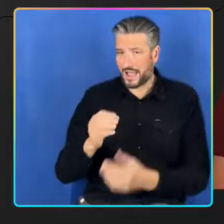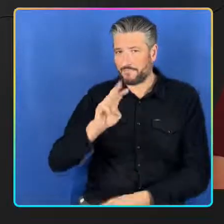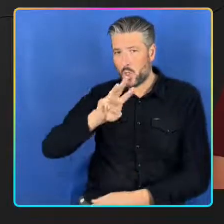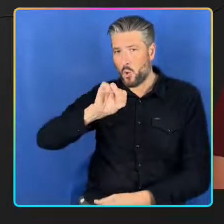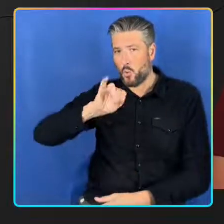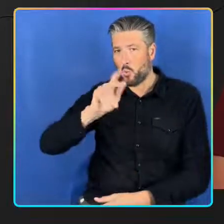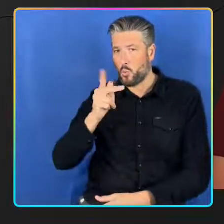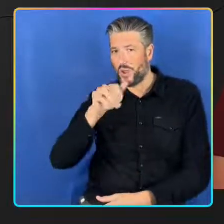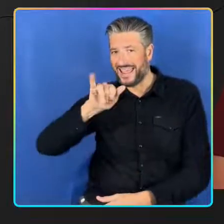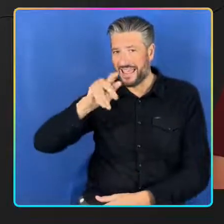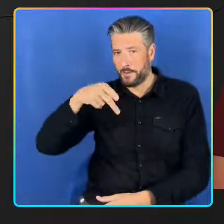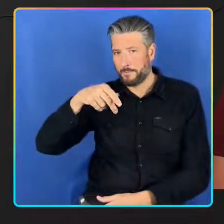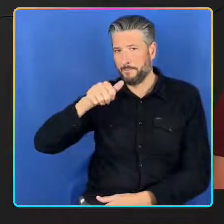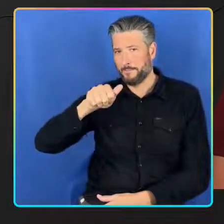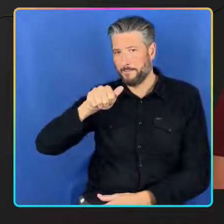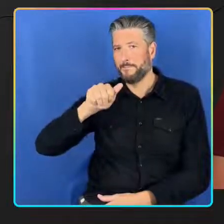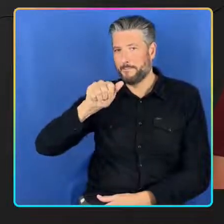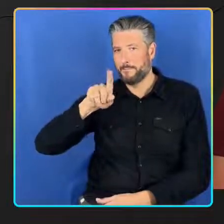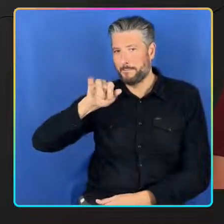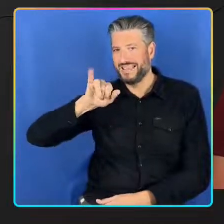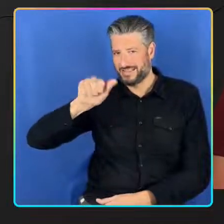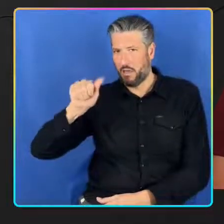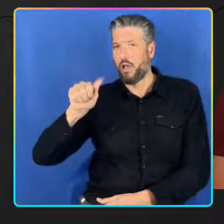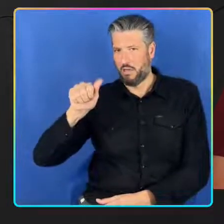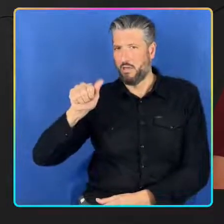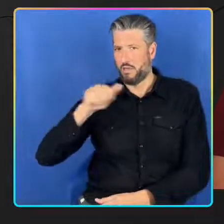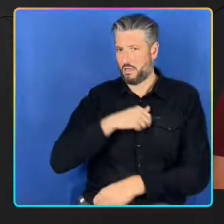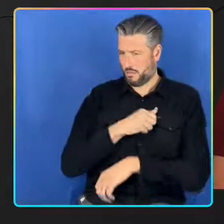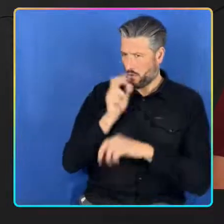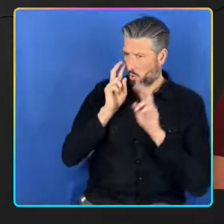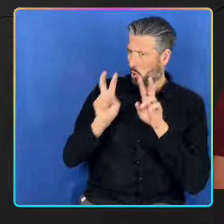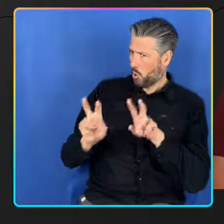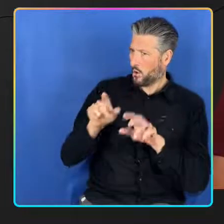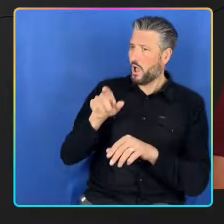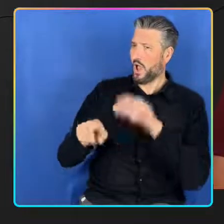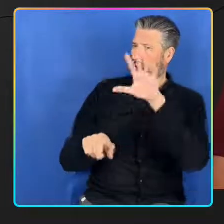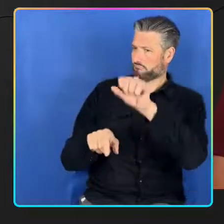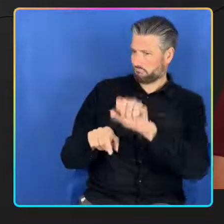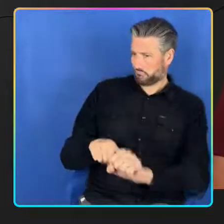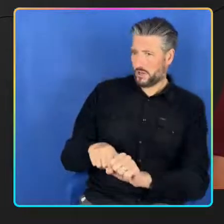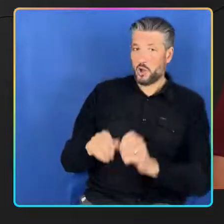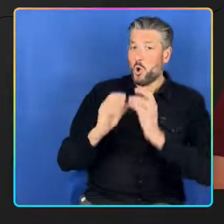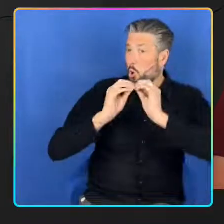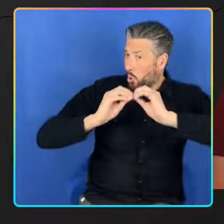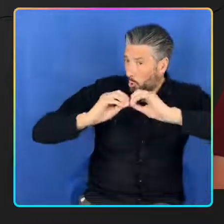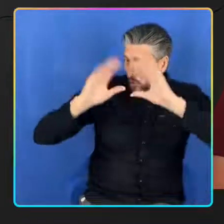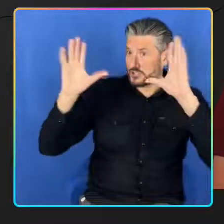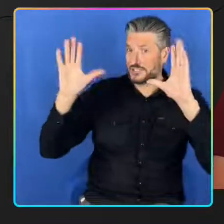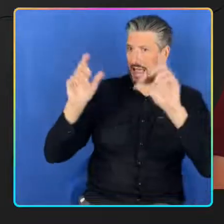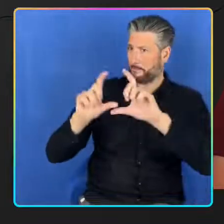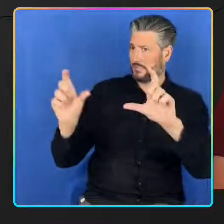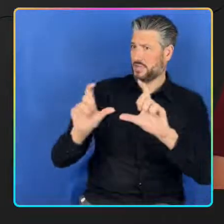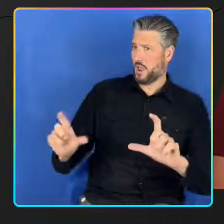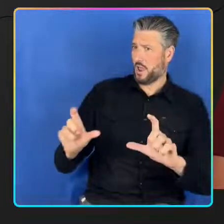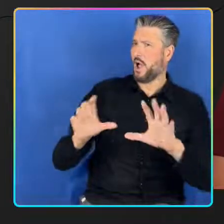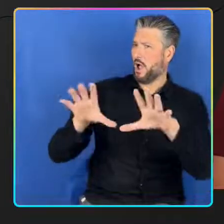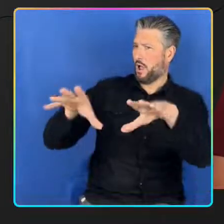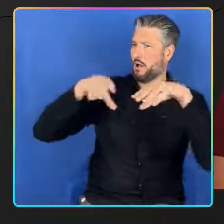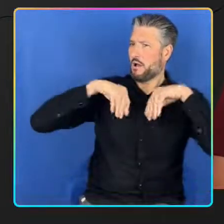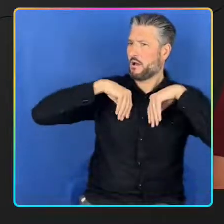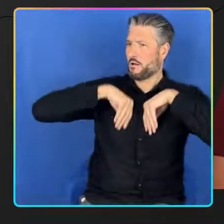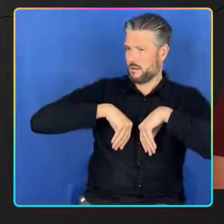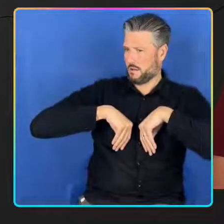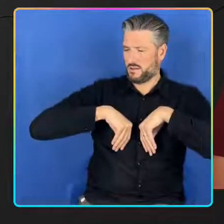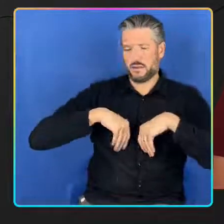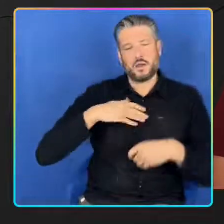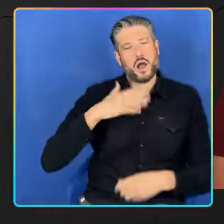concepts. I know a lot of academics are like, oh no, Wikipedia is a bad place to go. I disagree. I think it's a great place to go first in order to get the lay